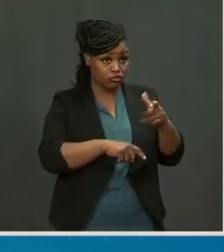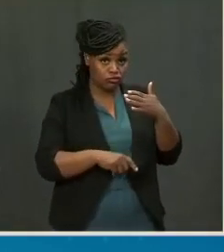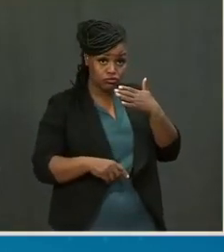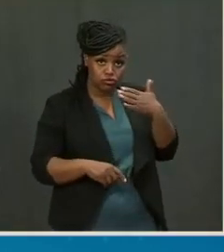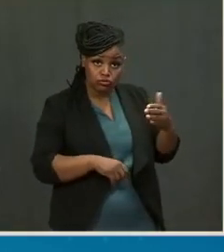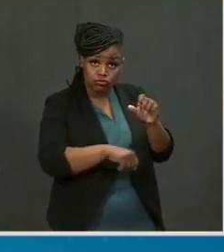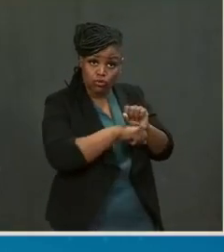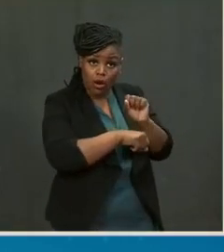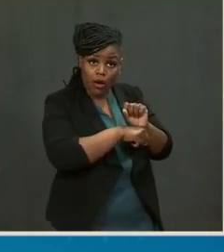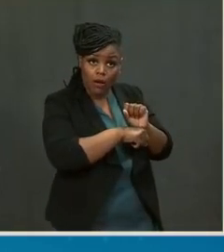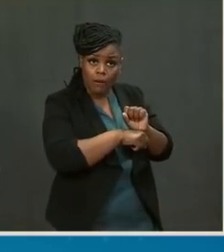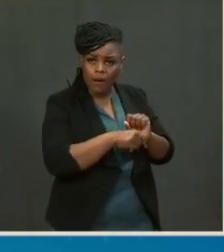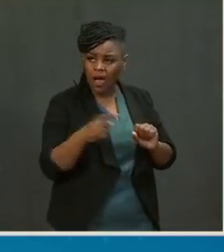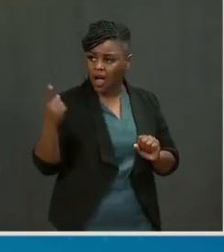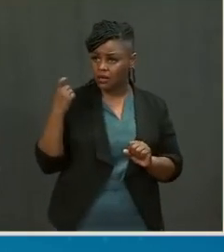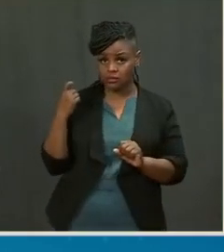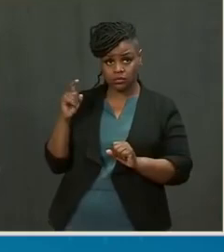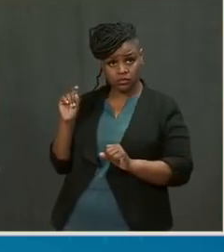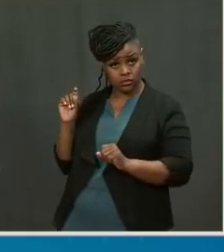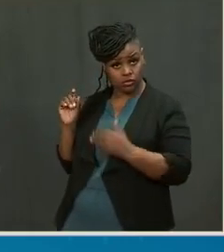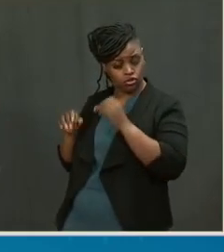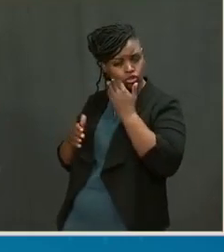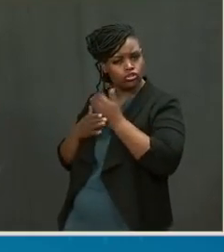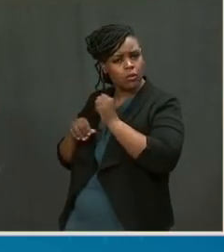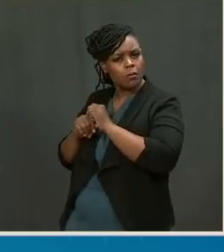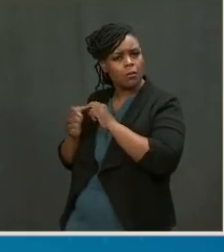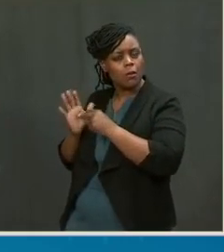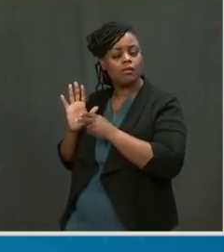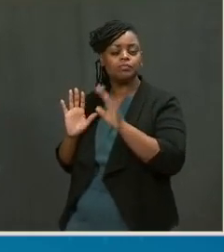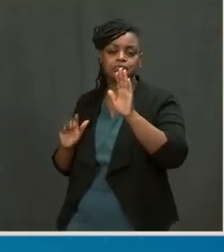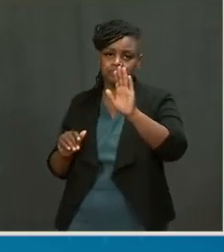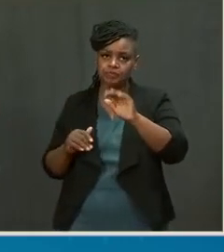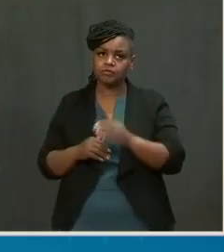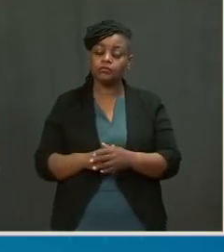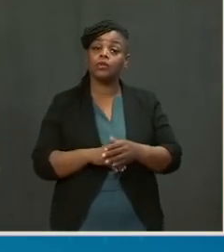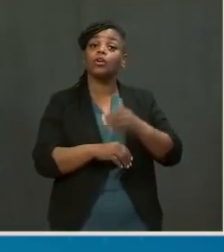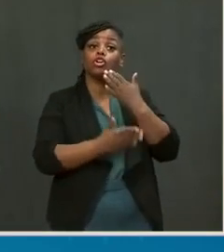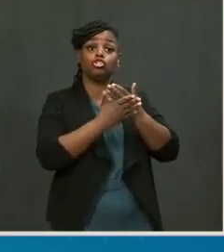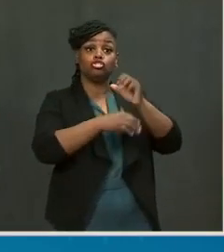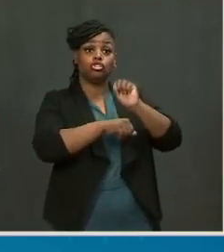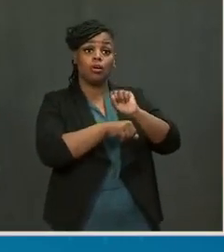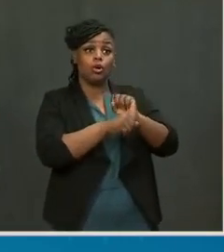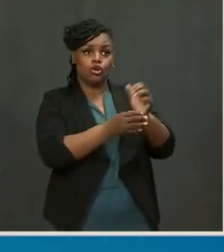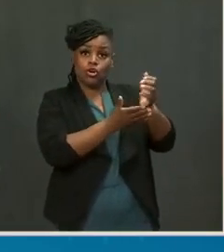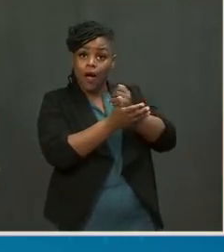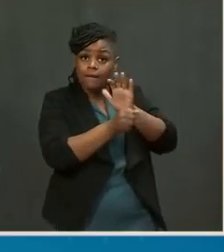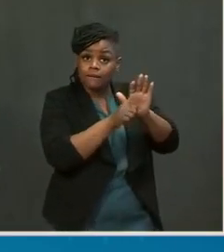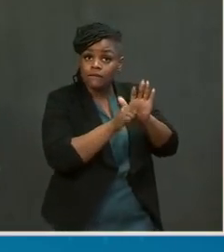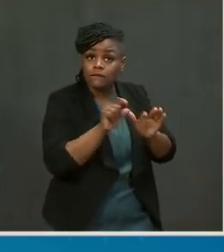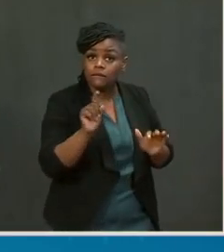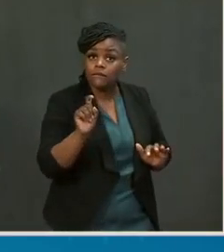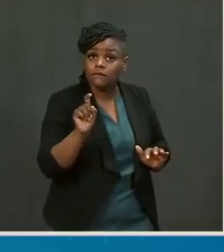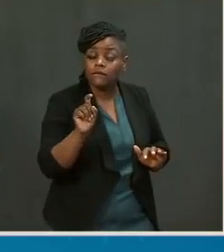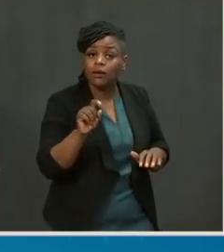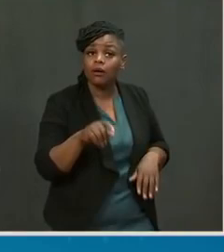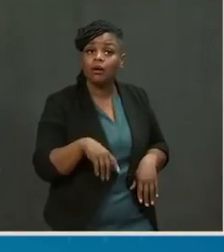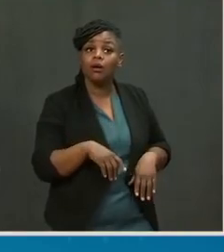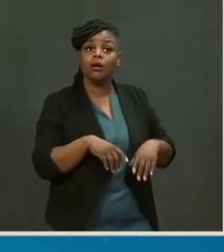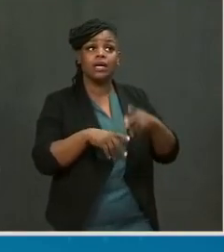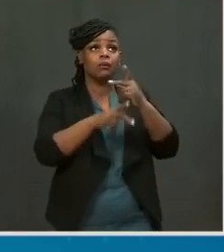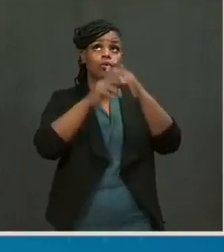that, good jobs? Well, I mean a job that allows you to earn enough to be able to keep a roof over your